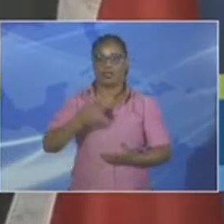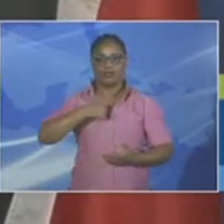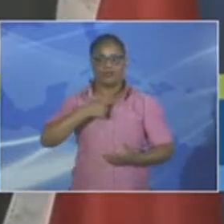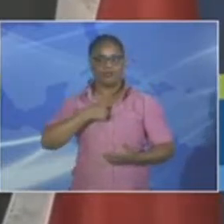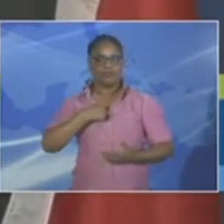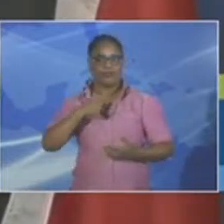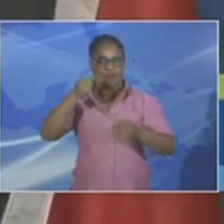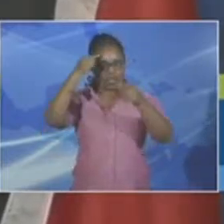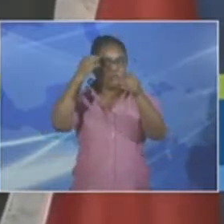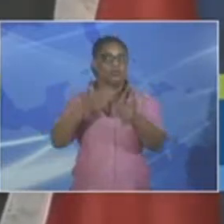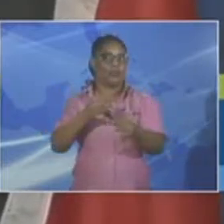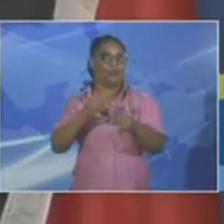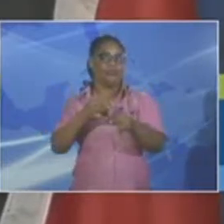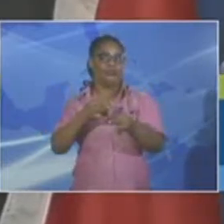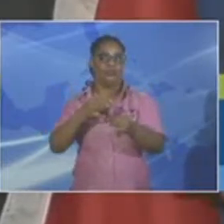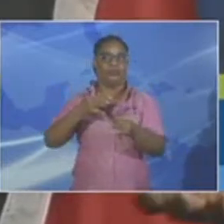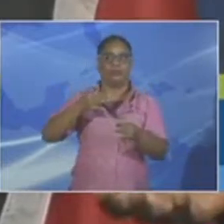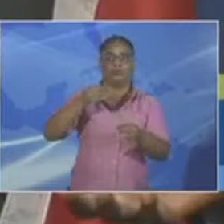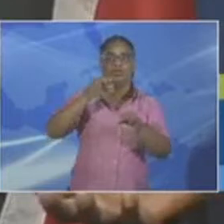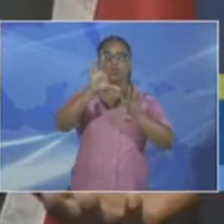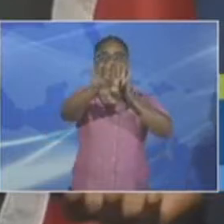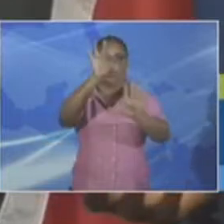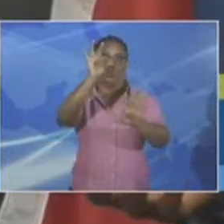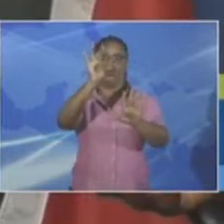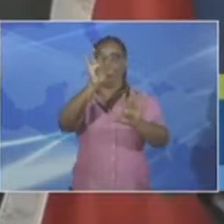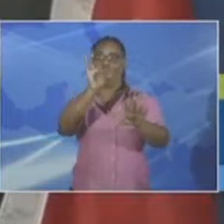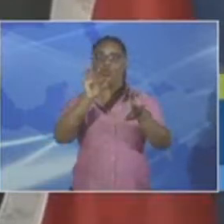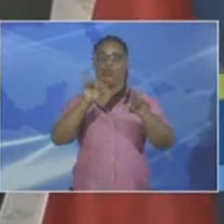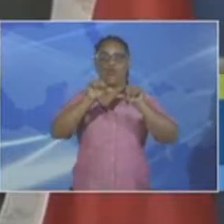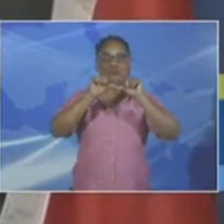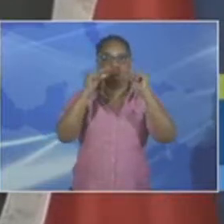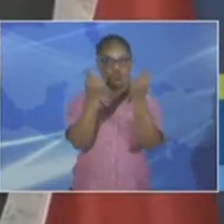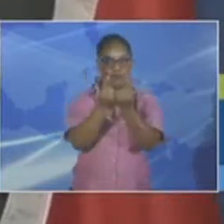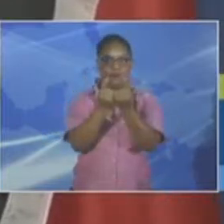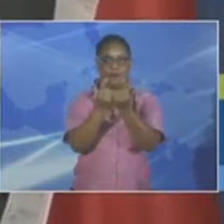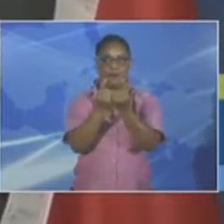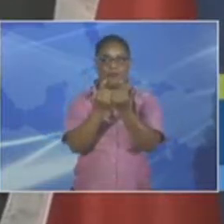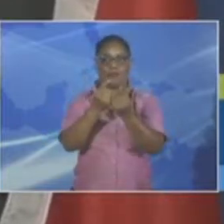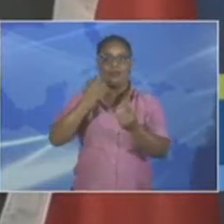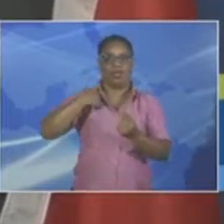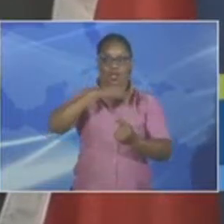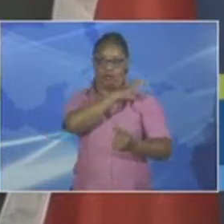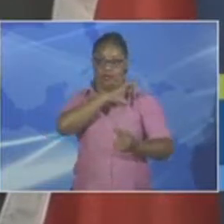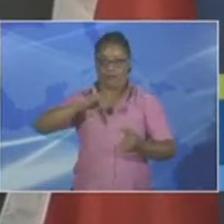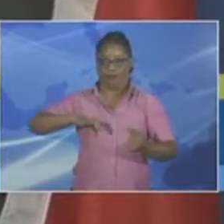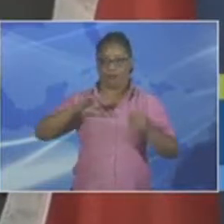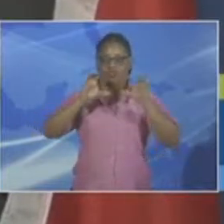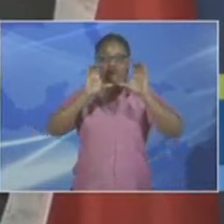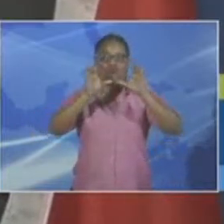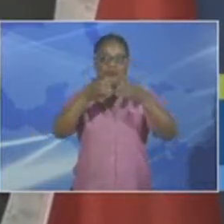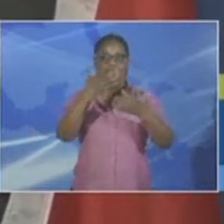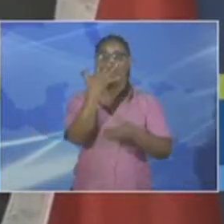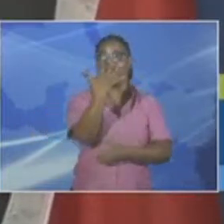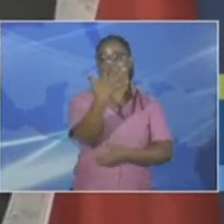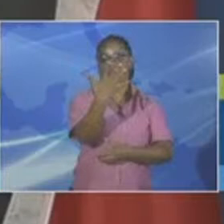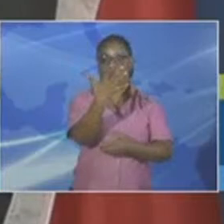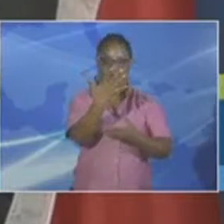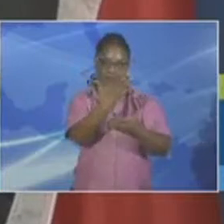committee of 5 people, I think it was, yes, not too long ago, because at the